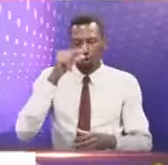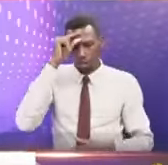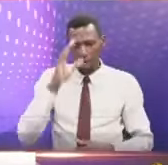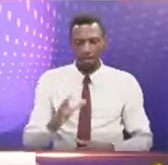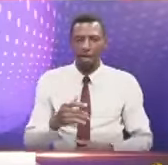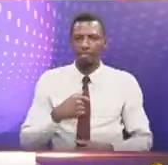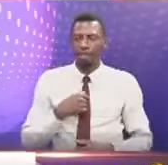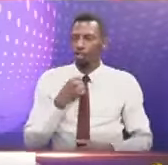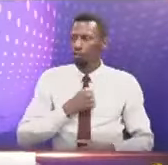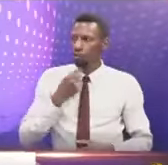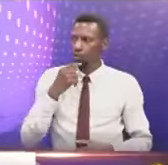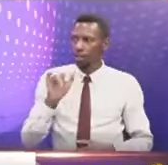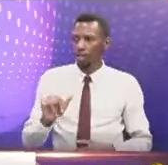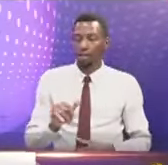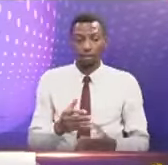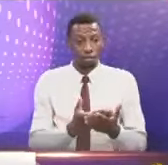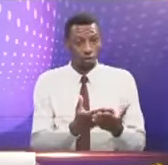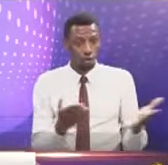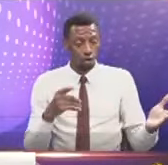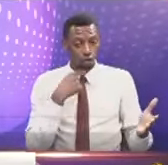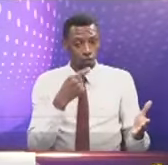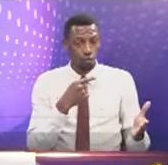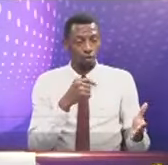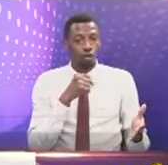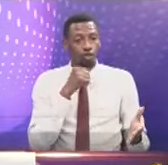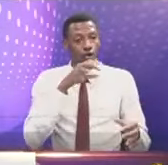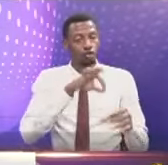to say that. Those who didn't vote are three.